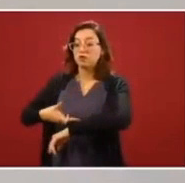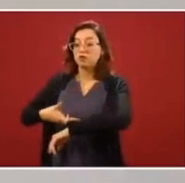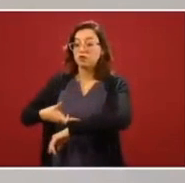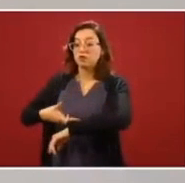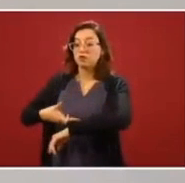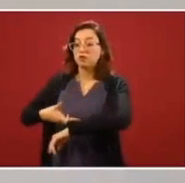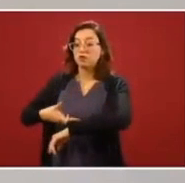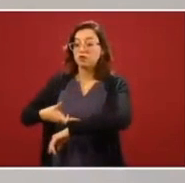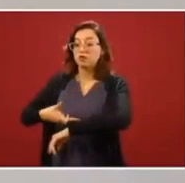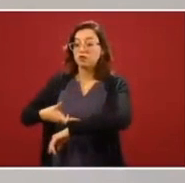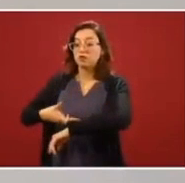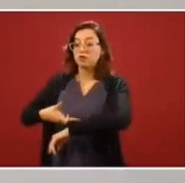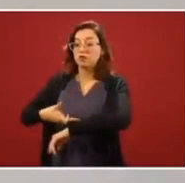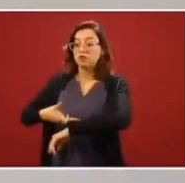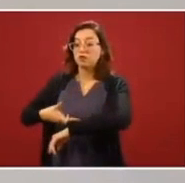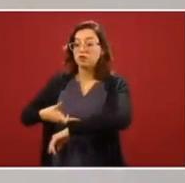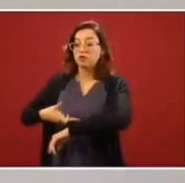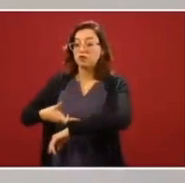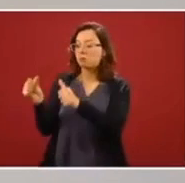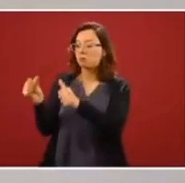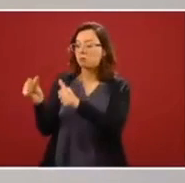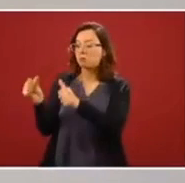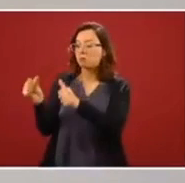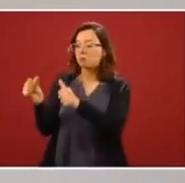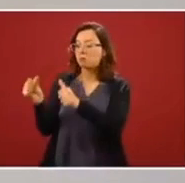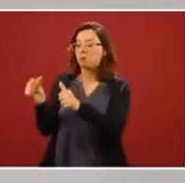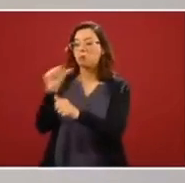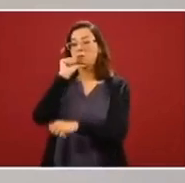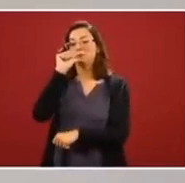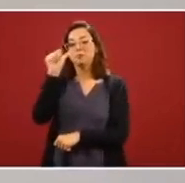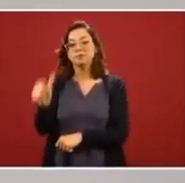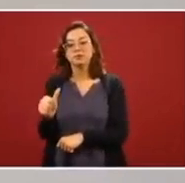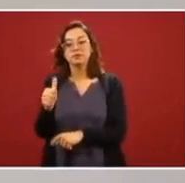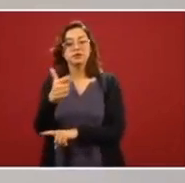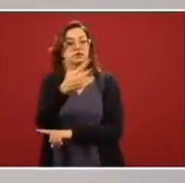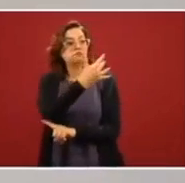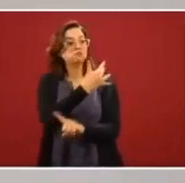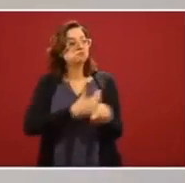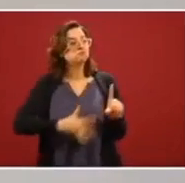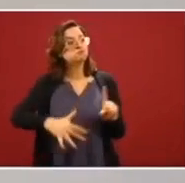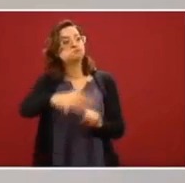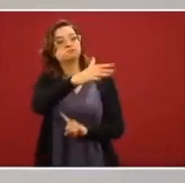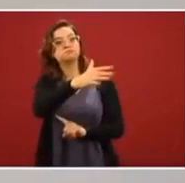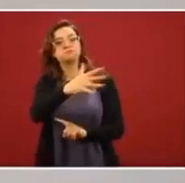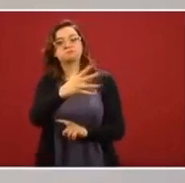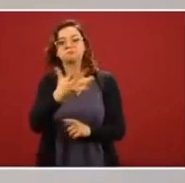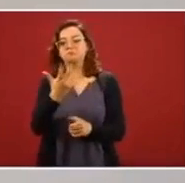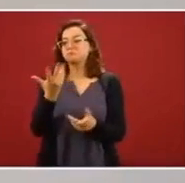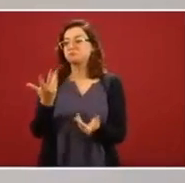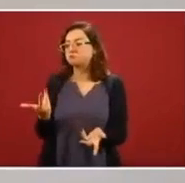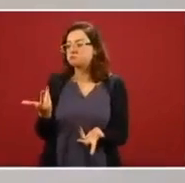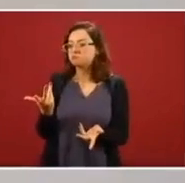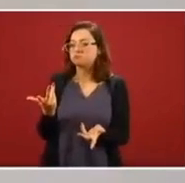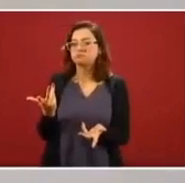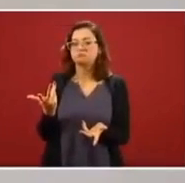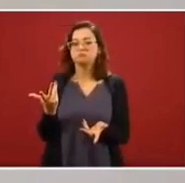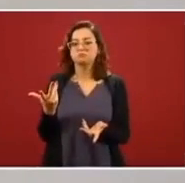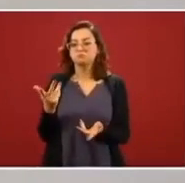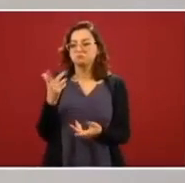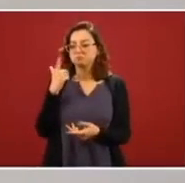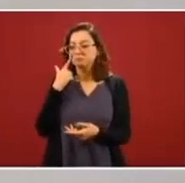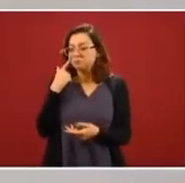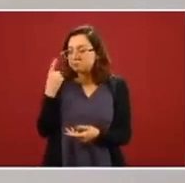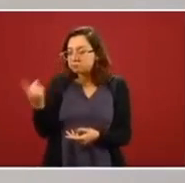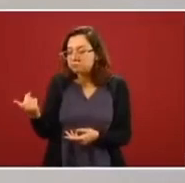is also not given to the family. desde luego a que la sociedad nos lleve a obtener, señalando